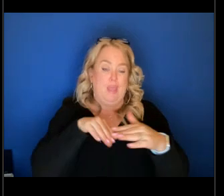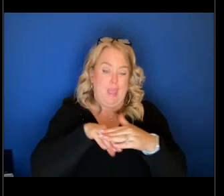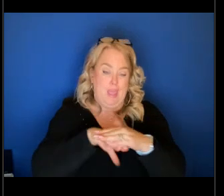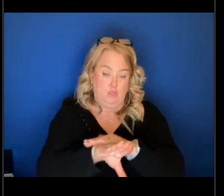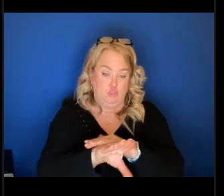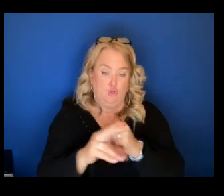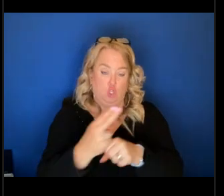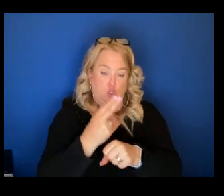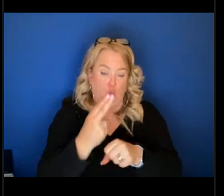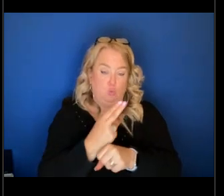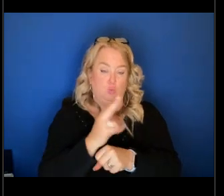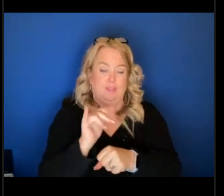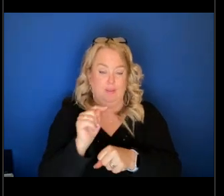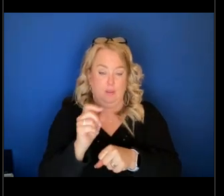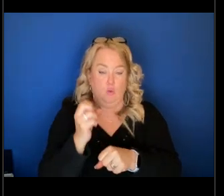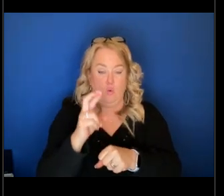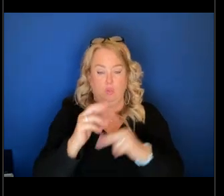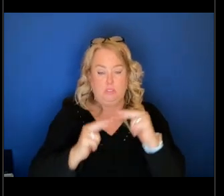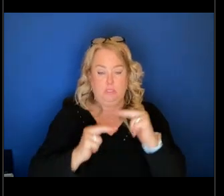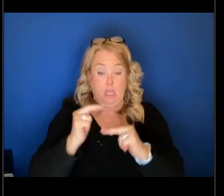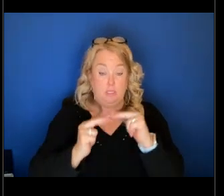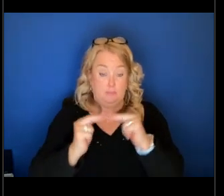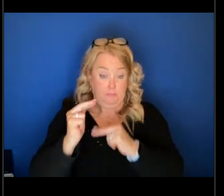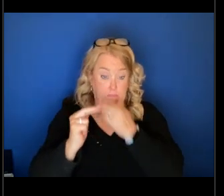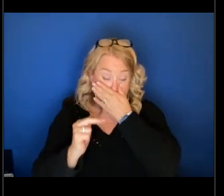or use a unit or site.